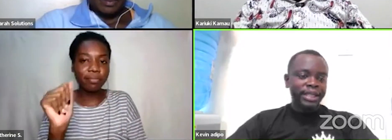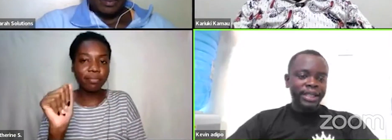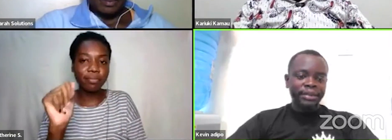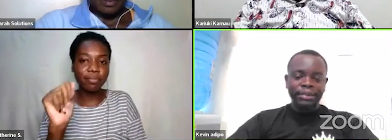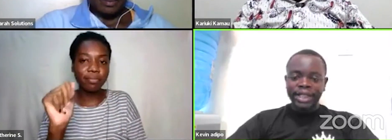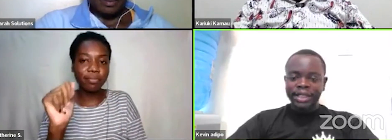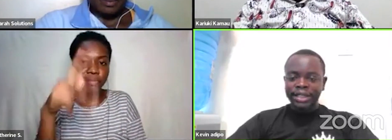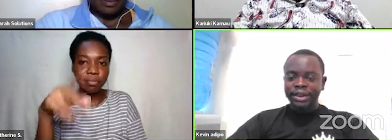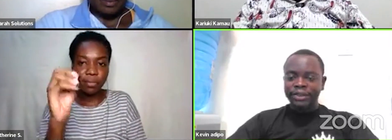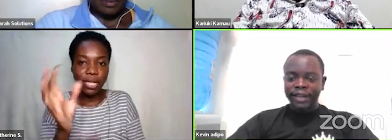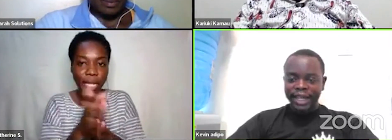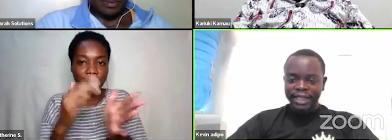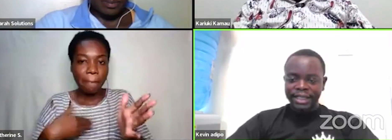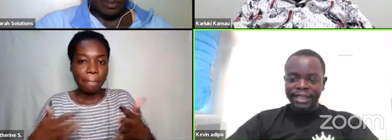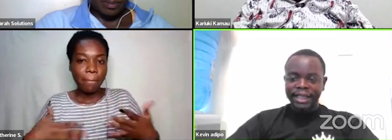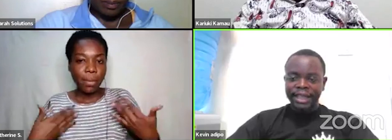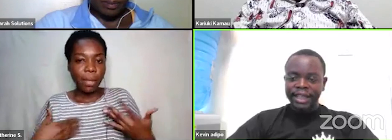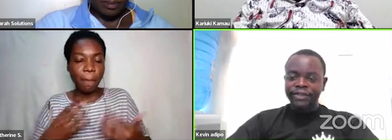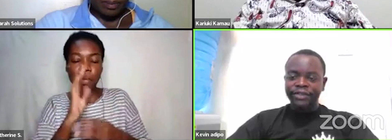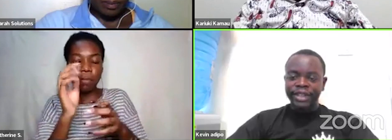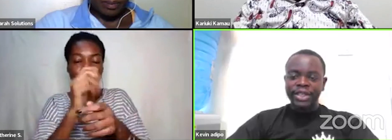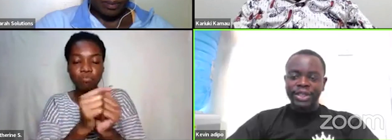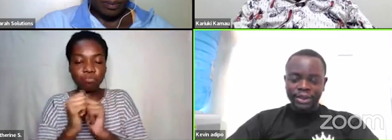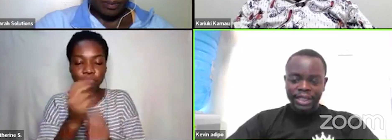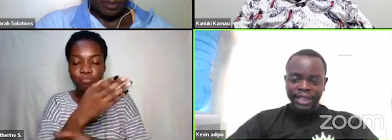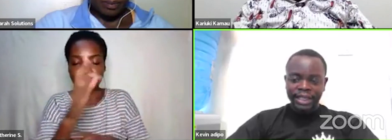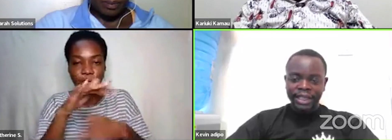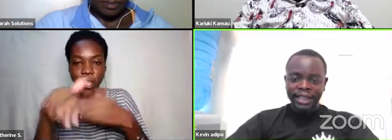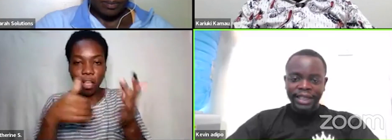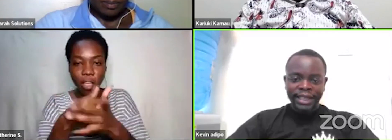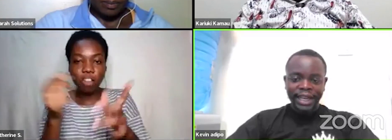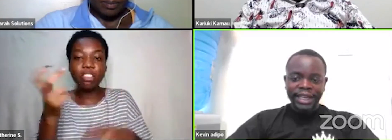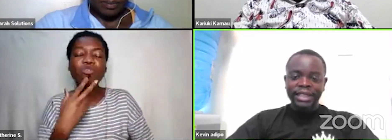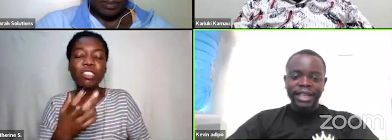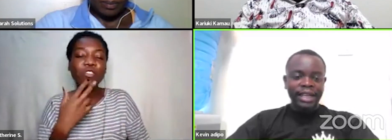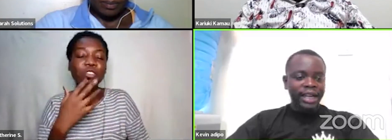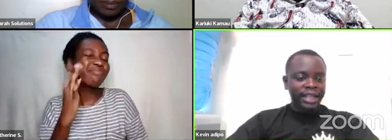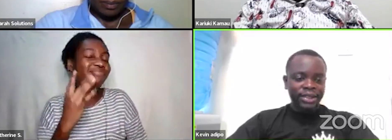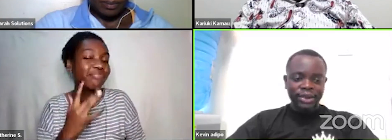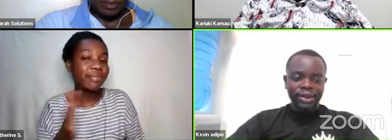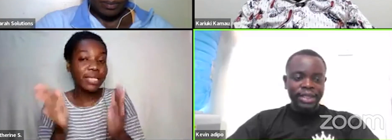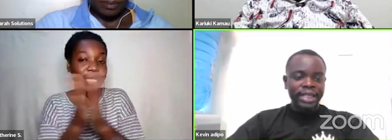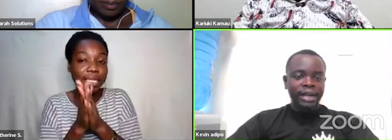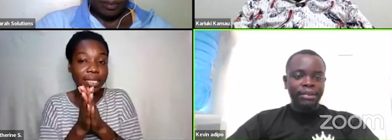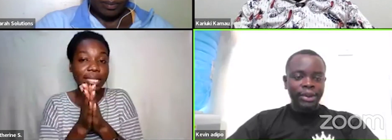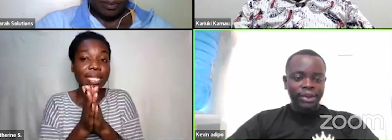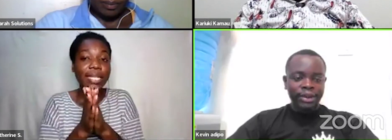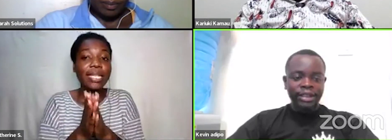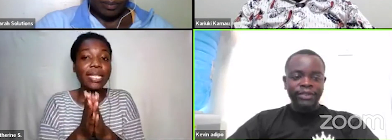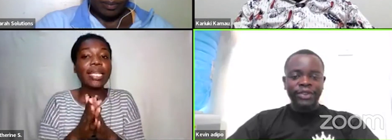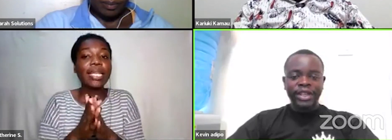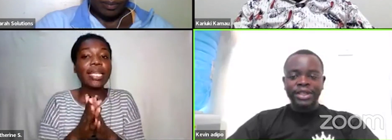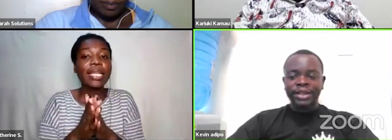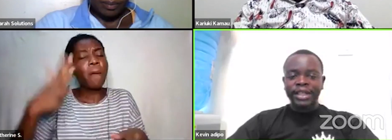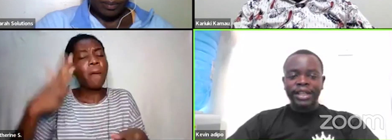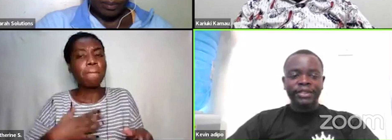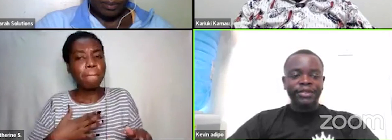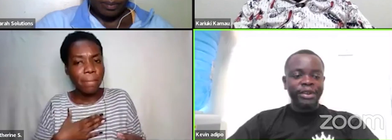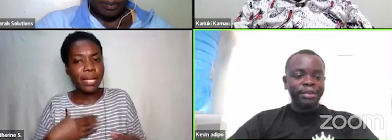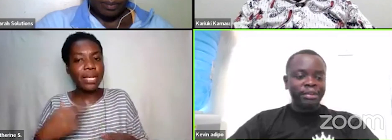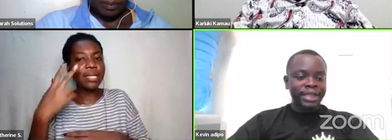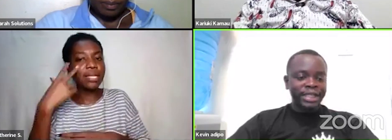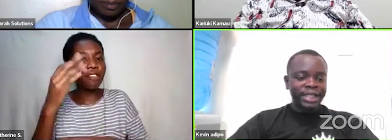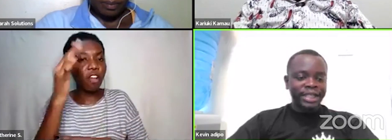to be part of us every Tuesday. And as always, I'm looking forward to